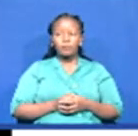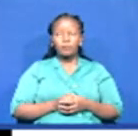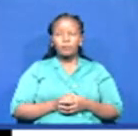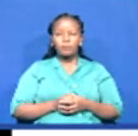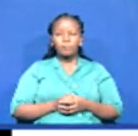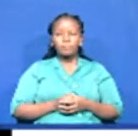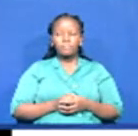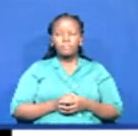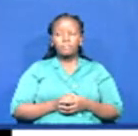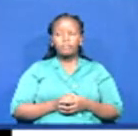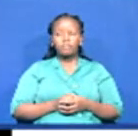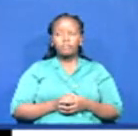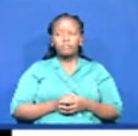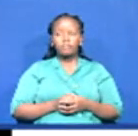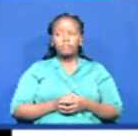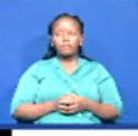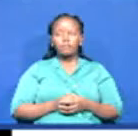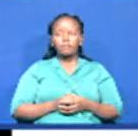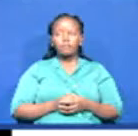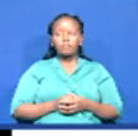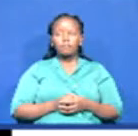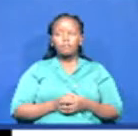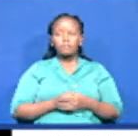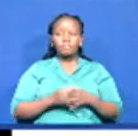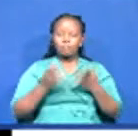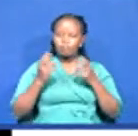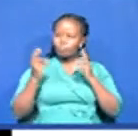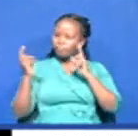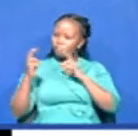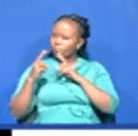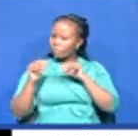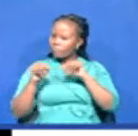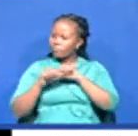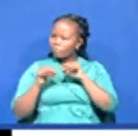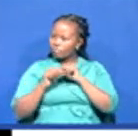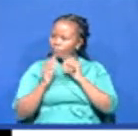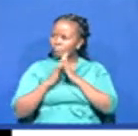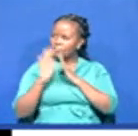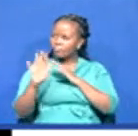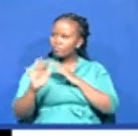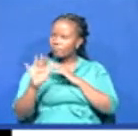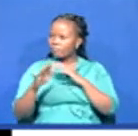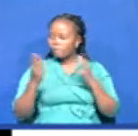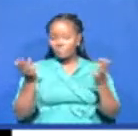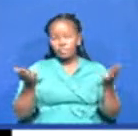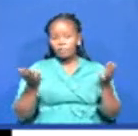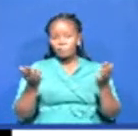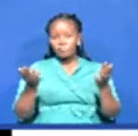Now you're making me look at my shoes and yours. Hey.